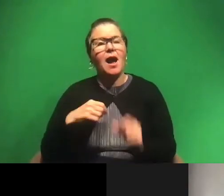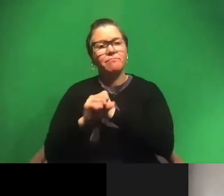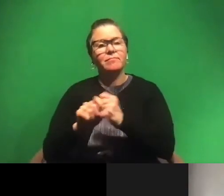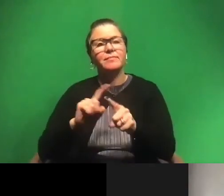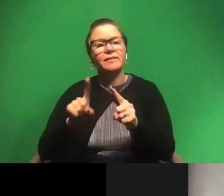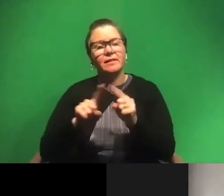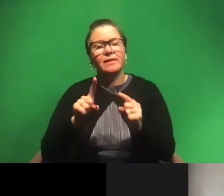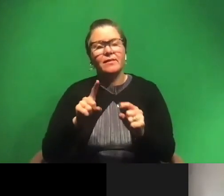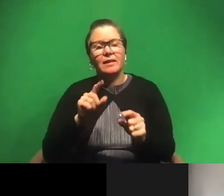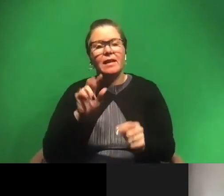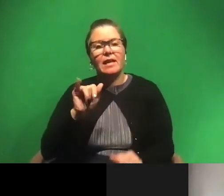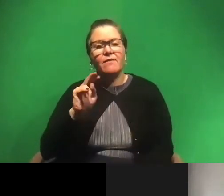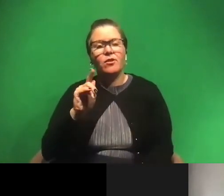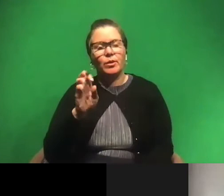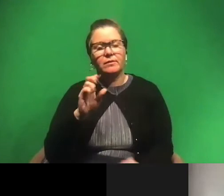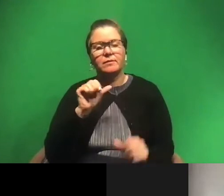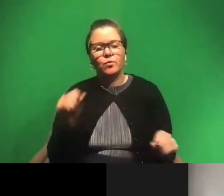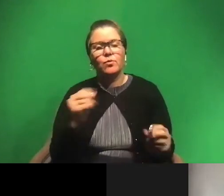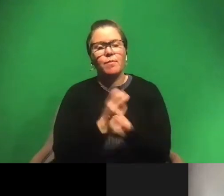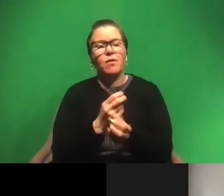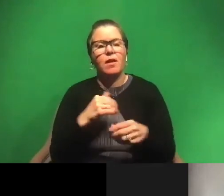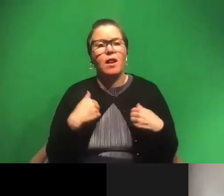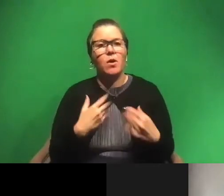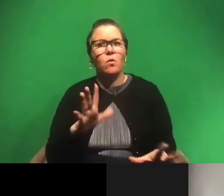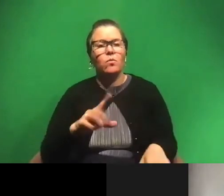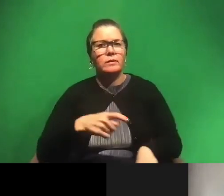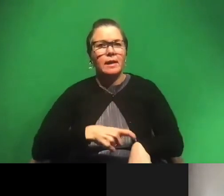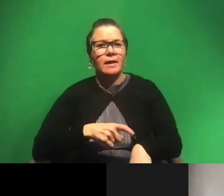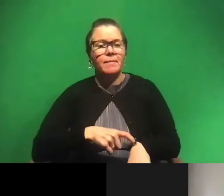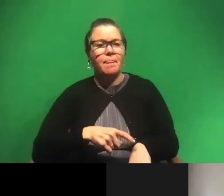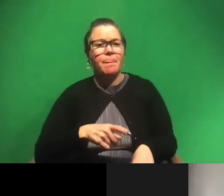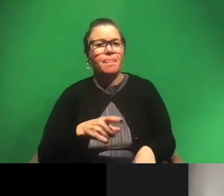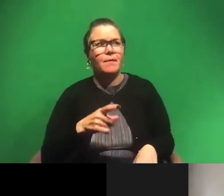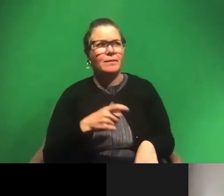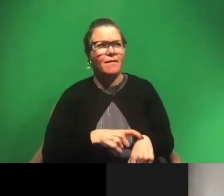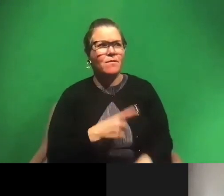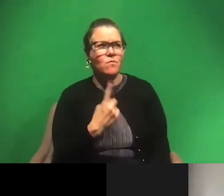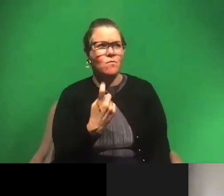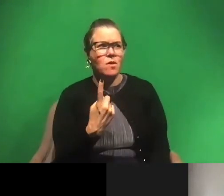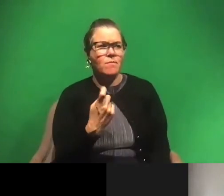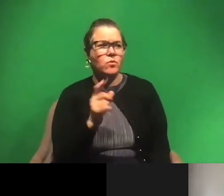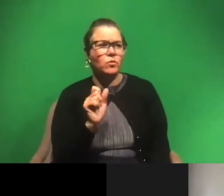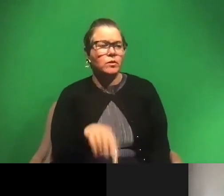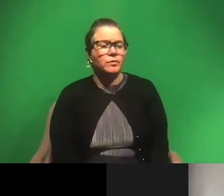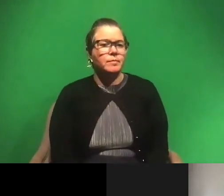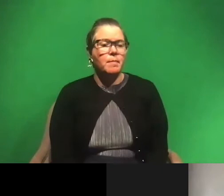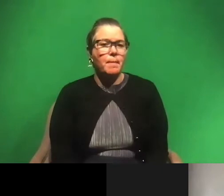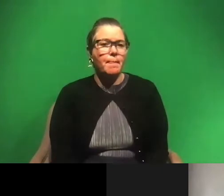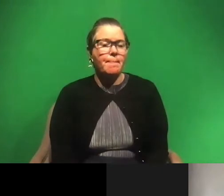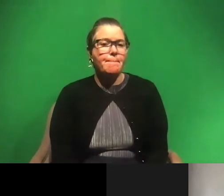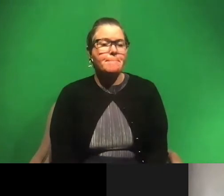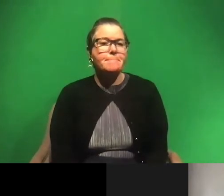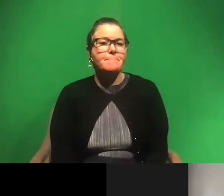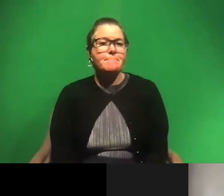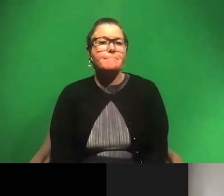TikTok because why not? How are we doing on time? Oh, wow. Okay. We probably only have time for one more audience question,